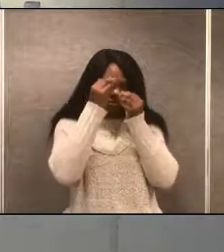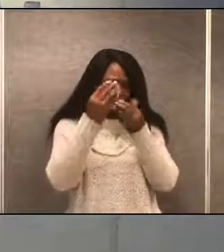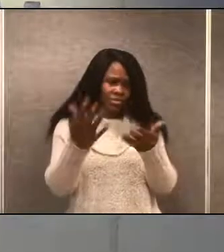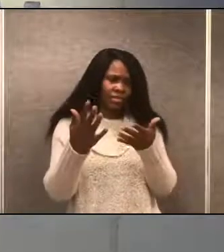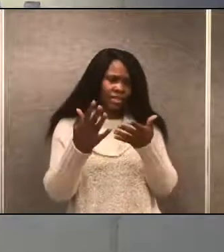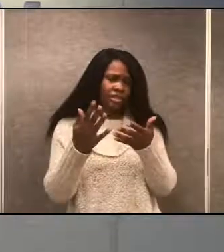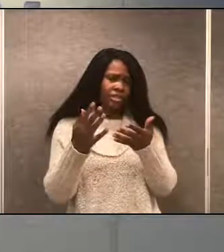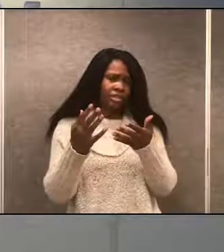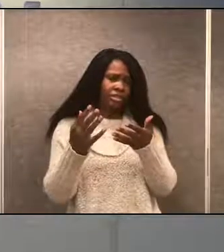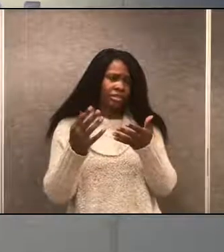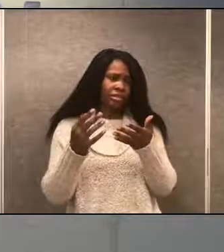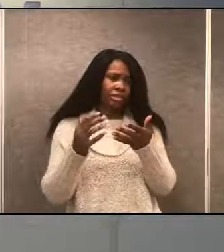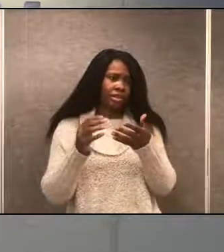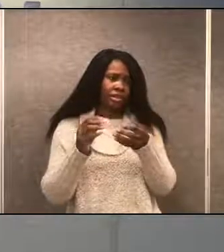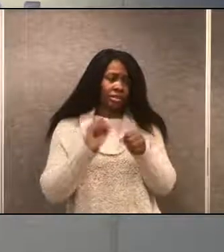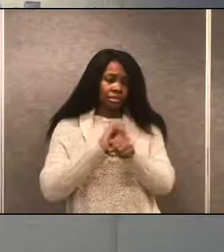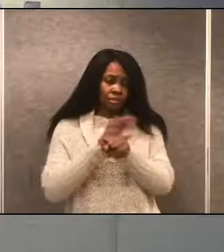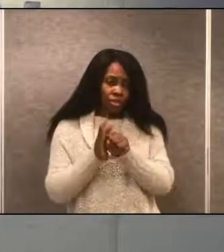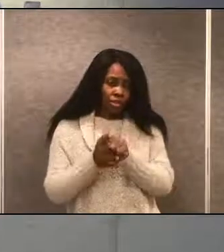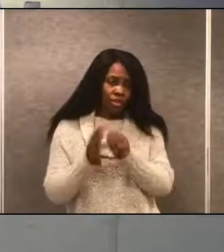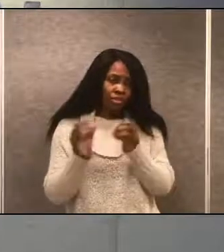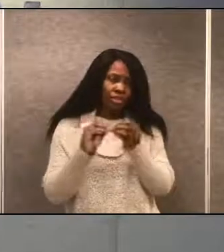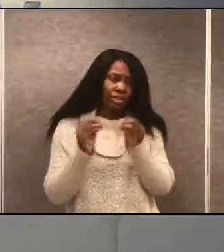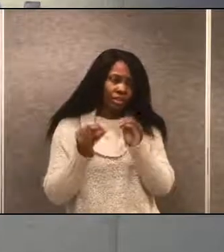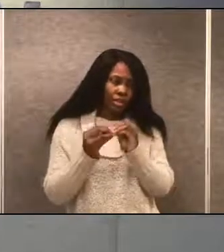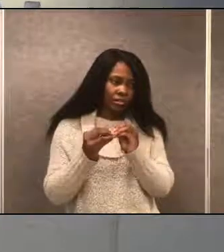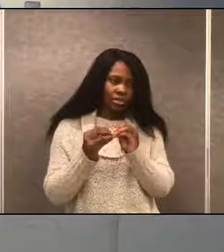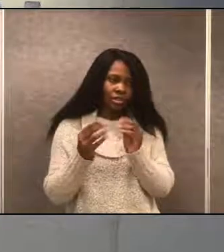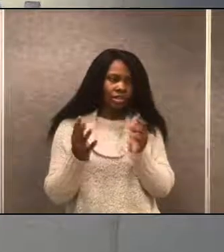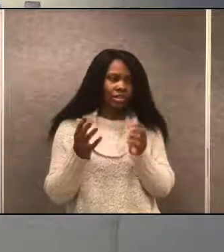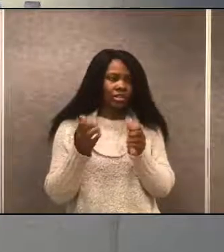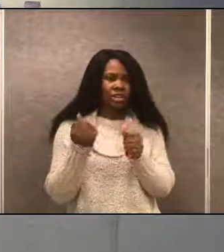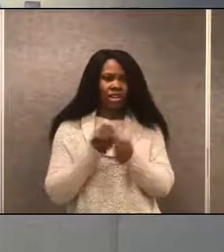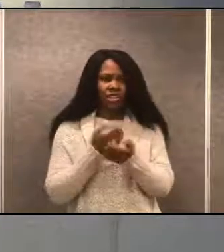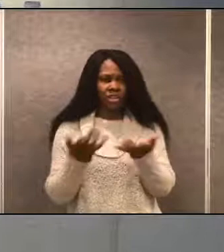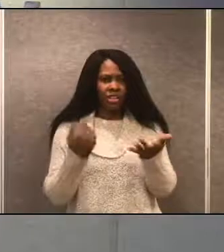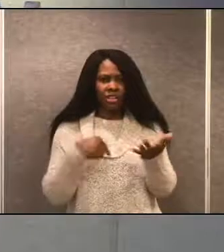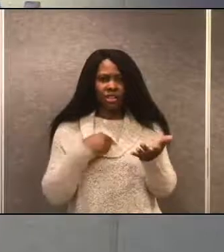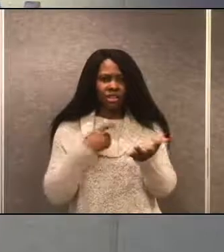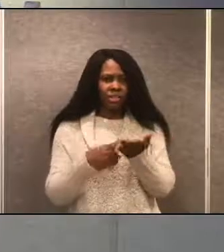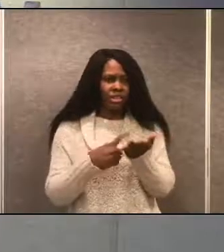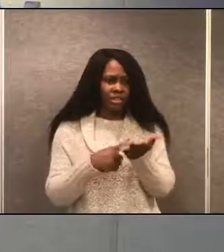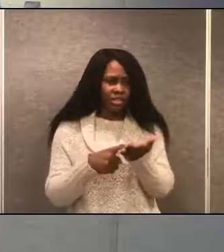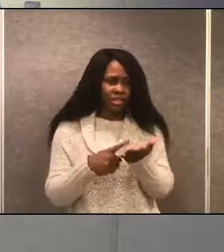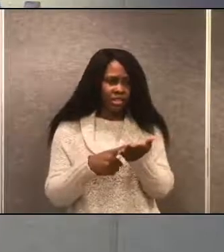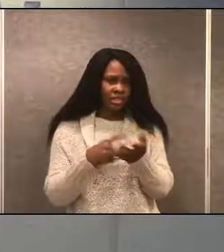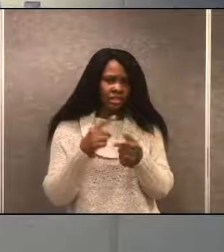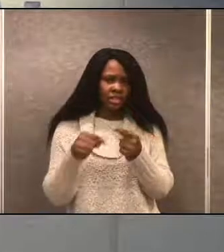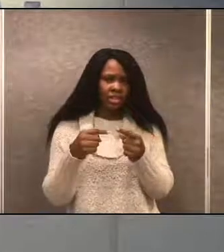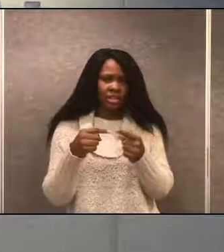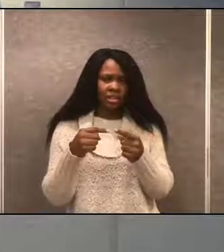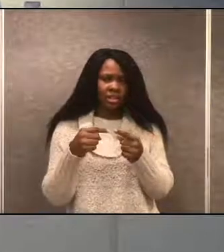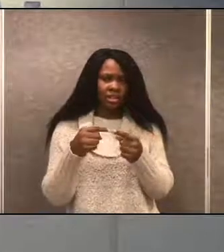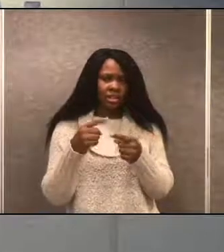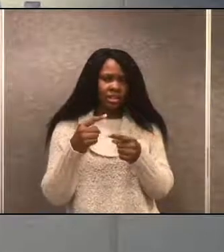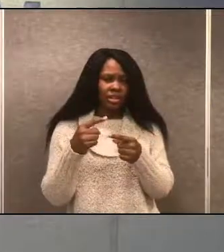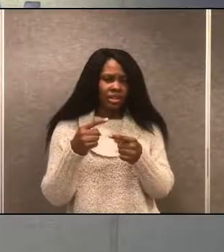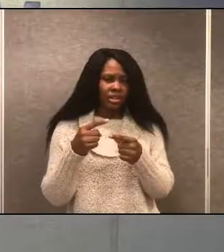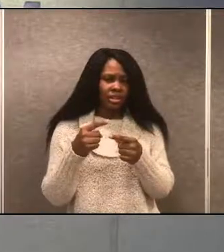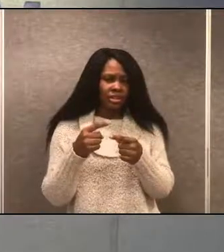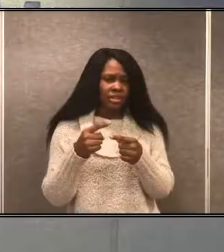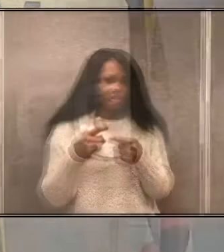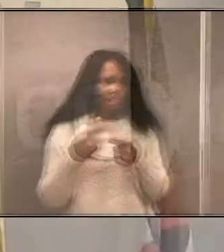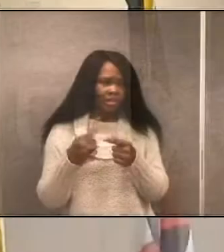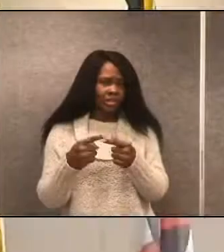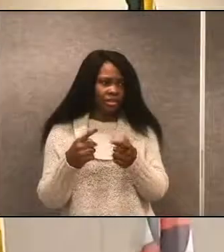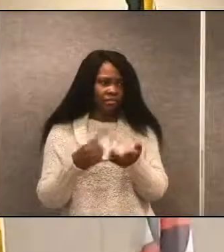of everything that we just talked about. You can give it just an overview and close out with what we need to be doing in the next couple of weeks or